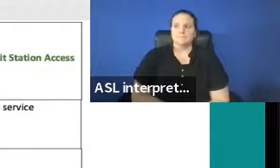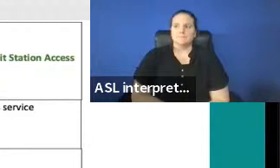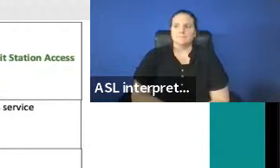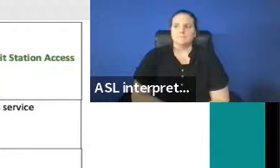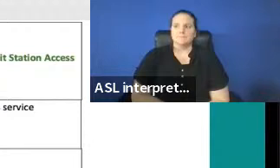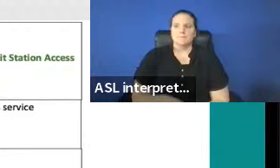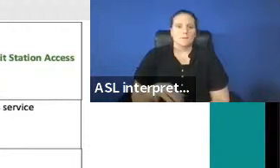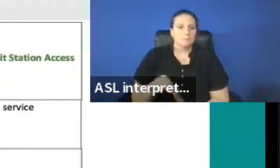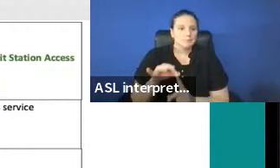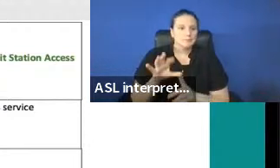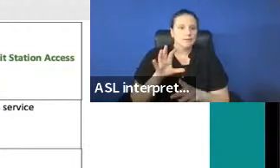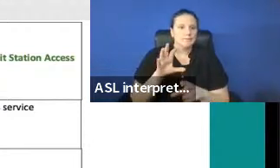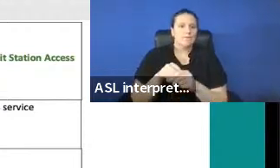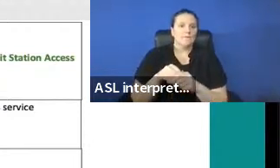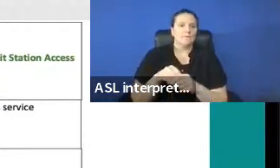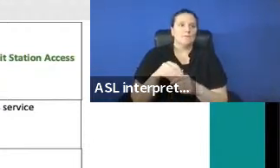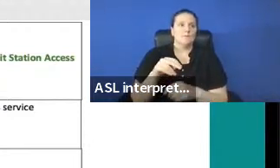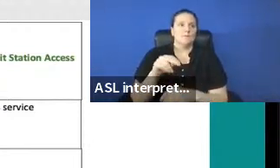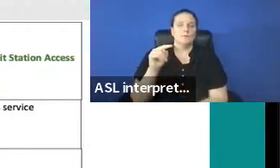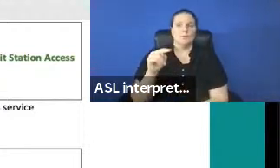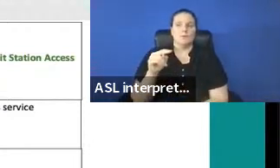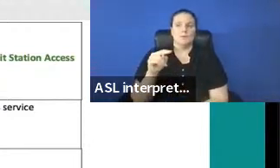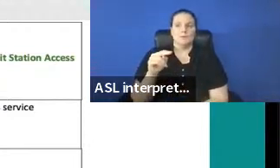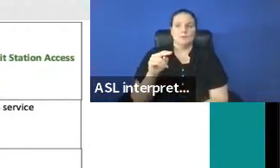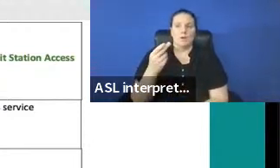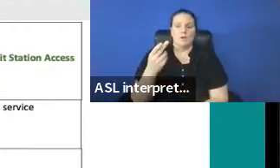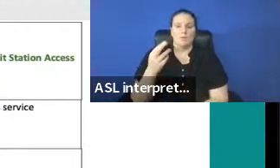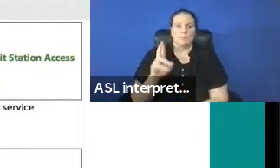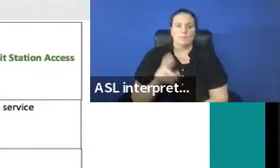especially as it pertains to crossing the North Portland Harbor.